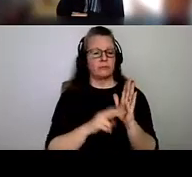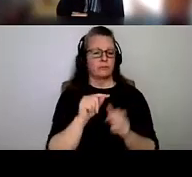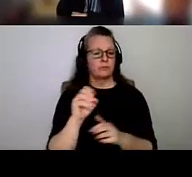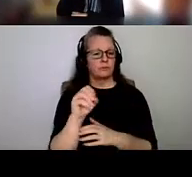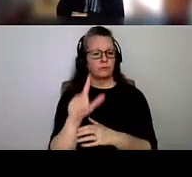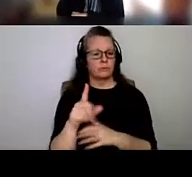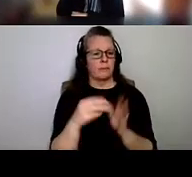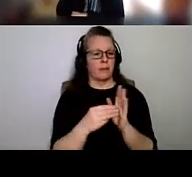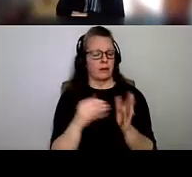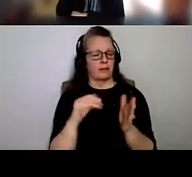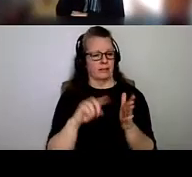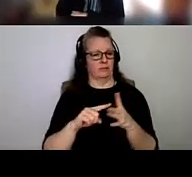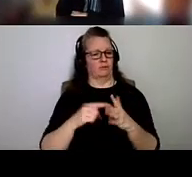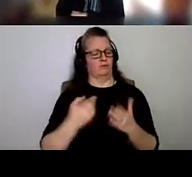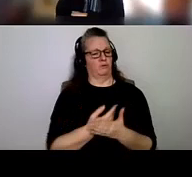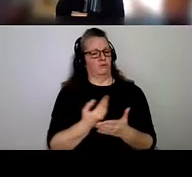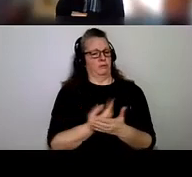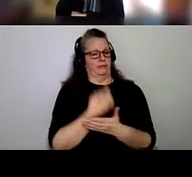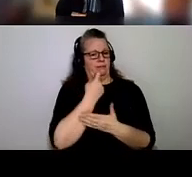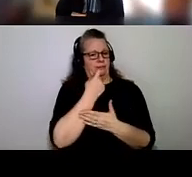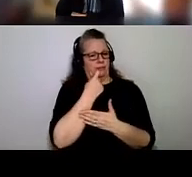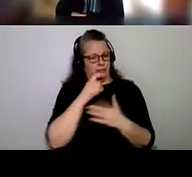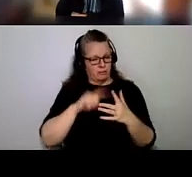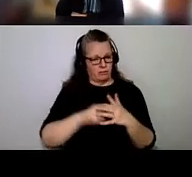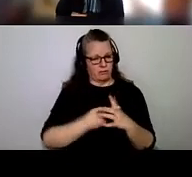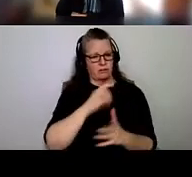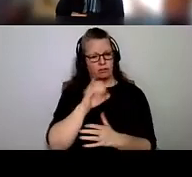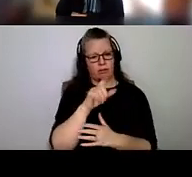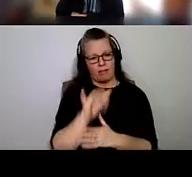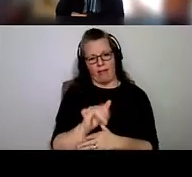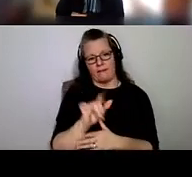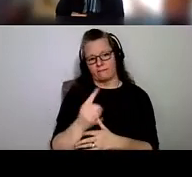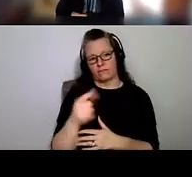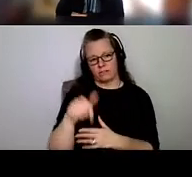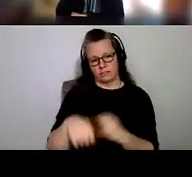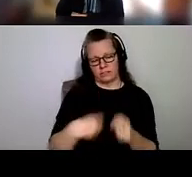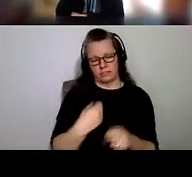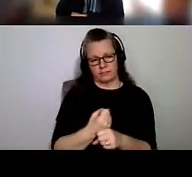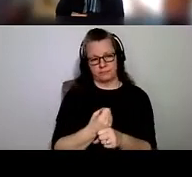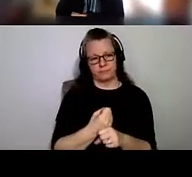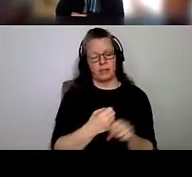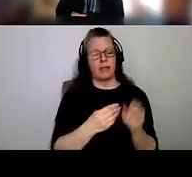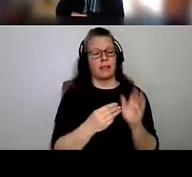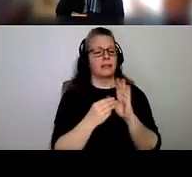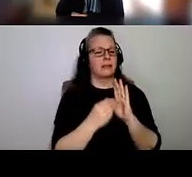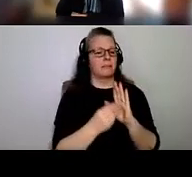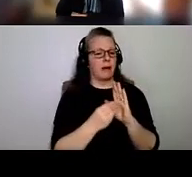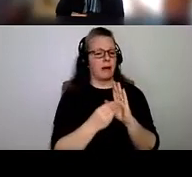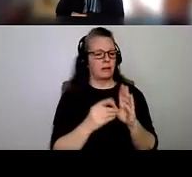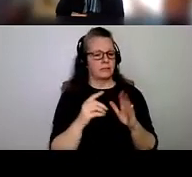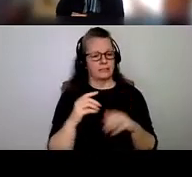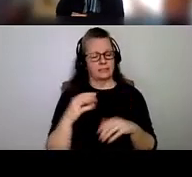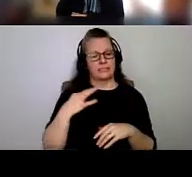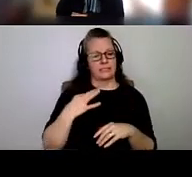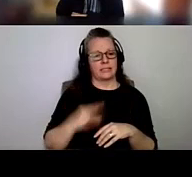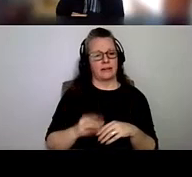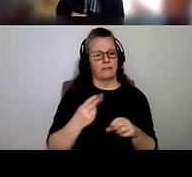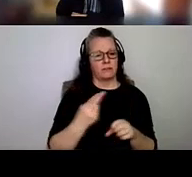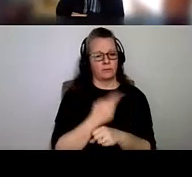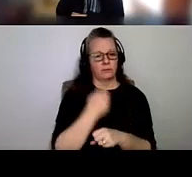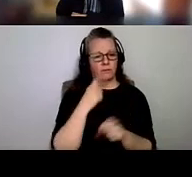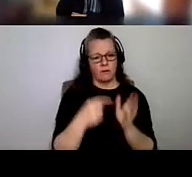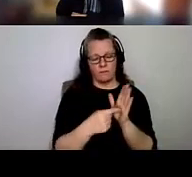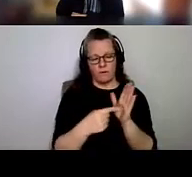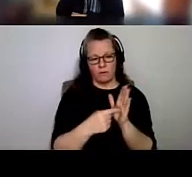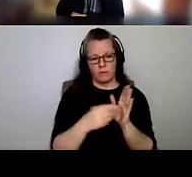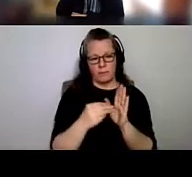on July 1st of this year. What this model does is it incentivizes use of the affordability module within a